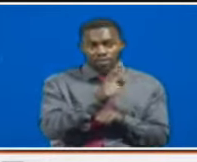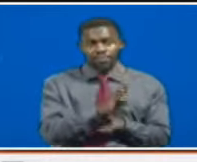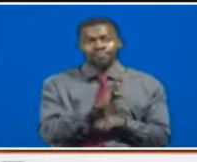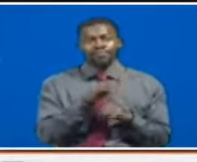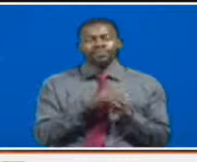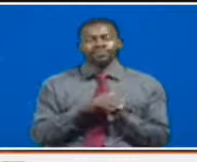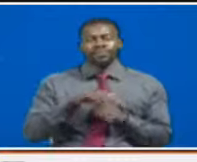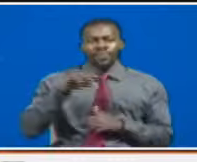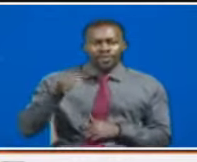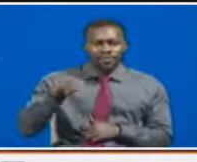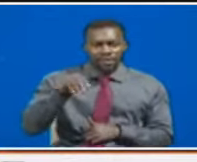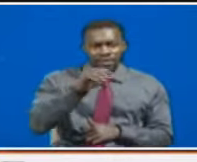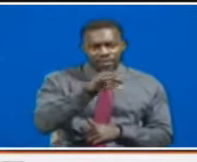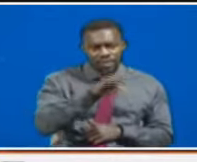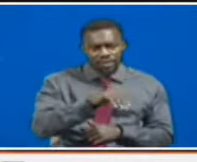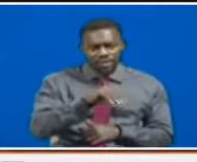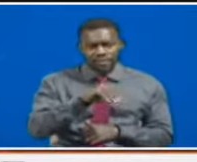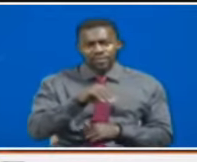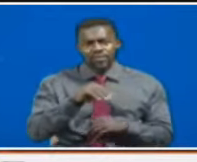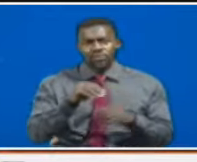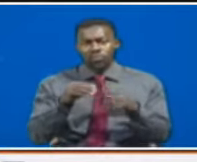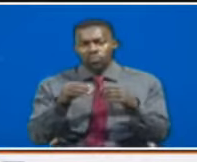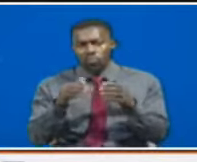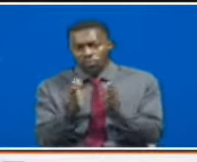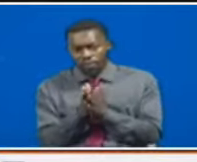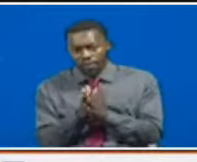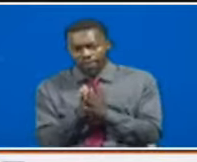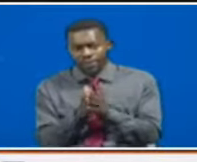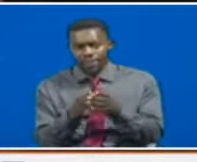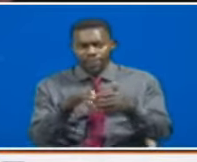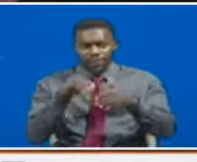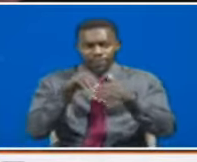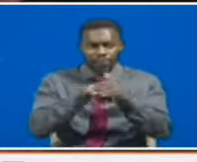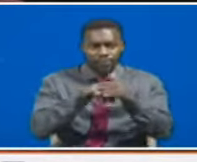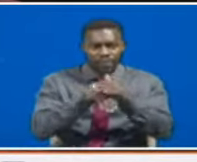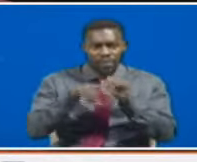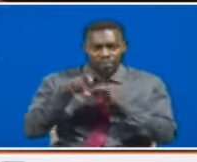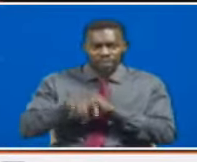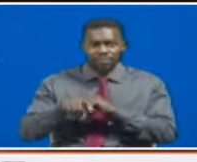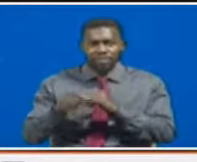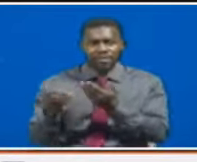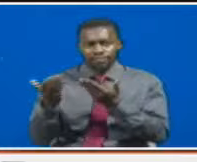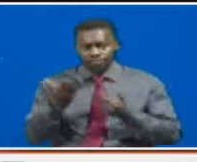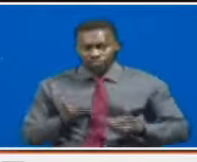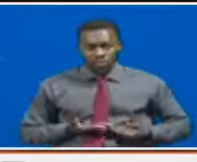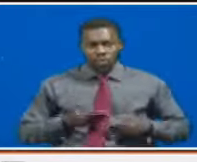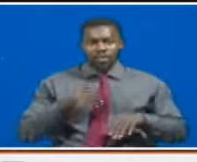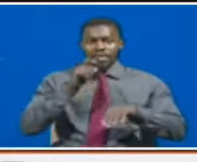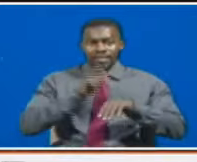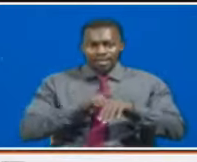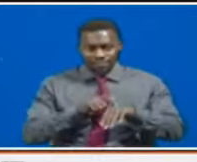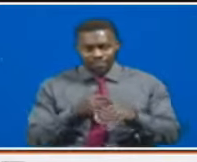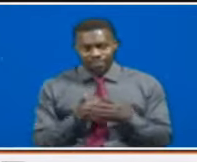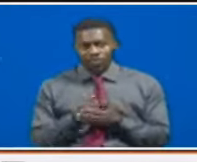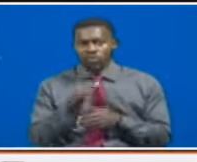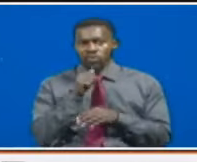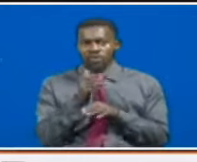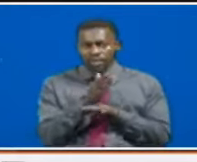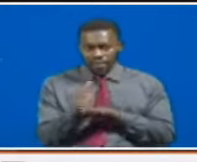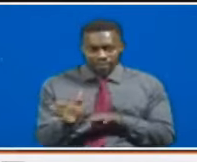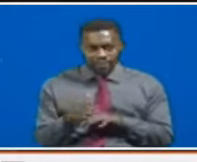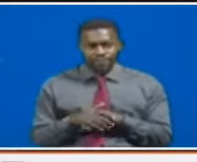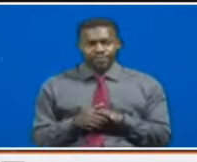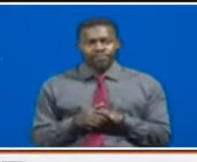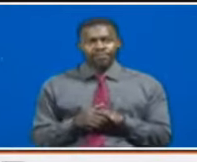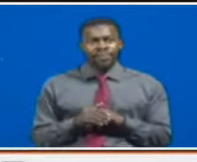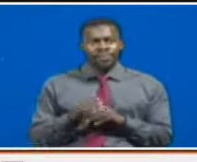fertilizer lazima zije on time. Ah, namna gani? Come in the last minute, si vizuri. Hiyo shida tuko nayo ni kwa sababu